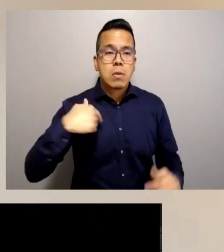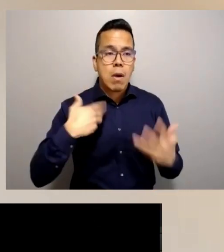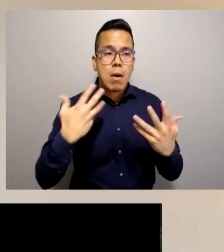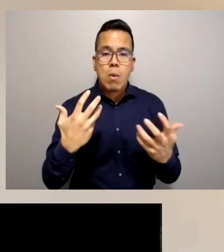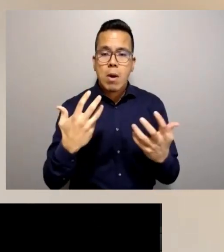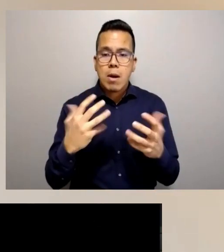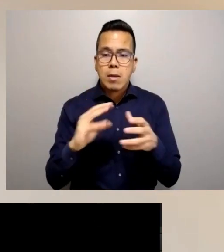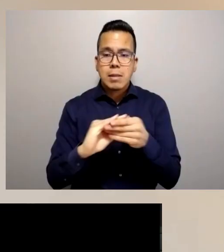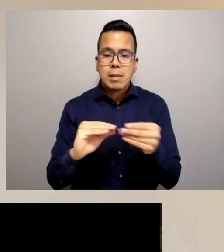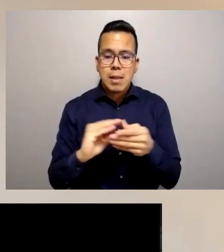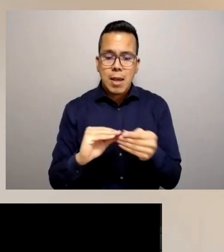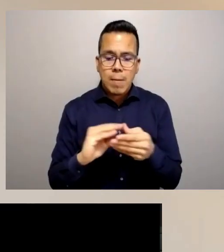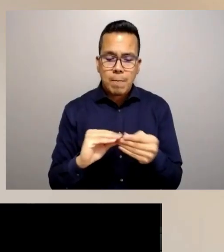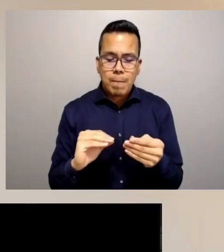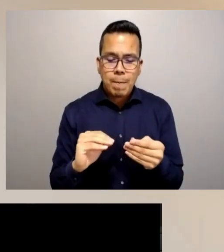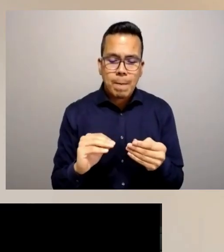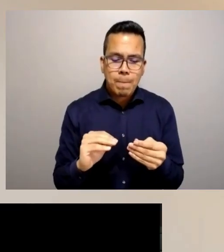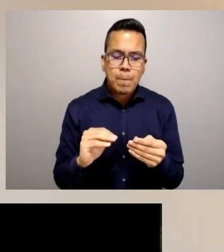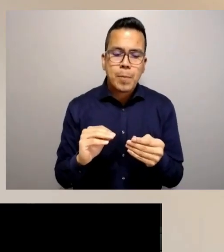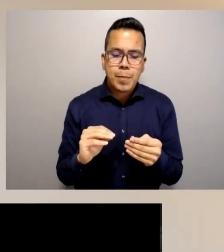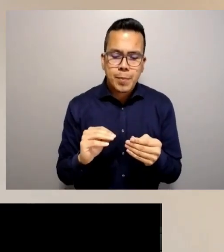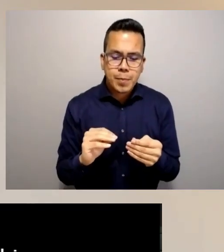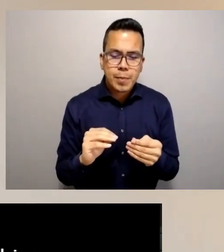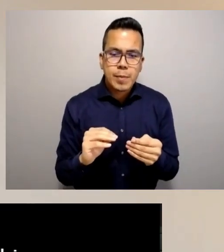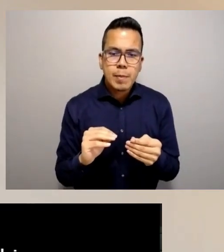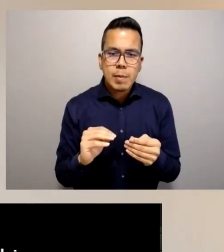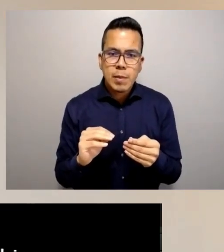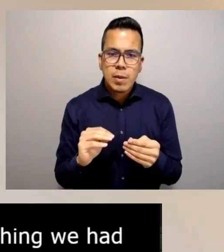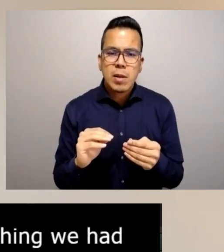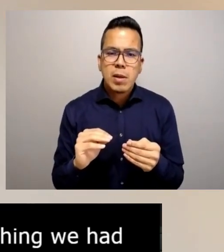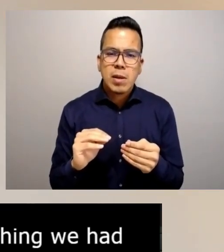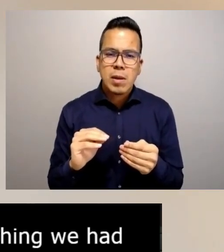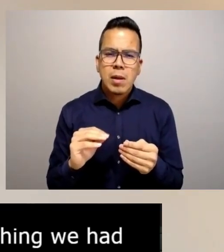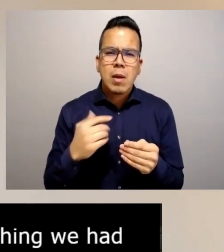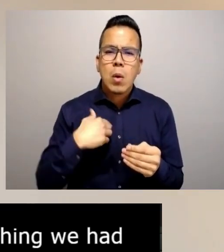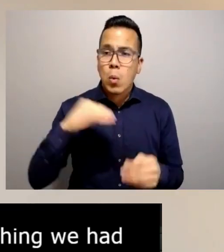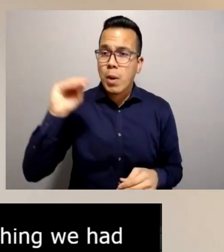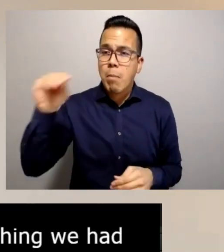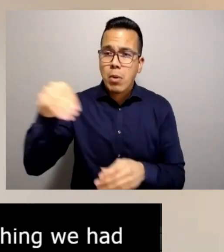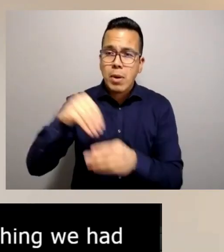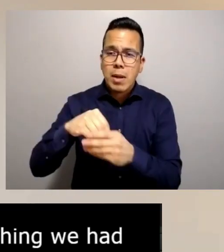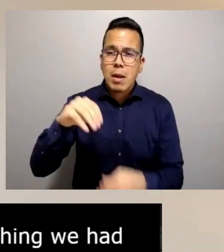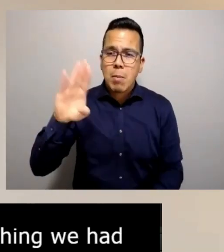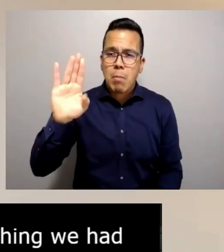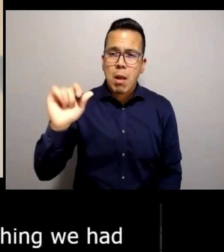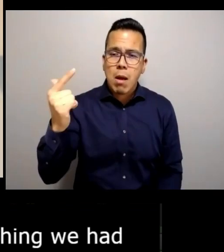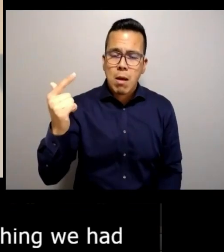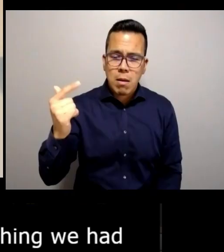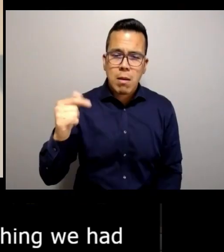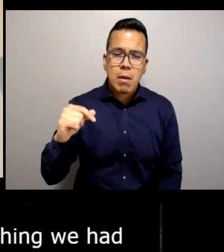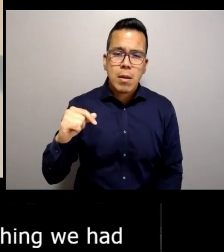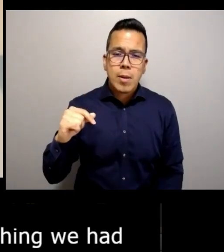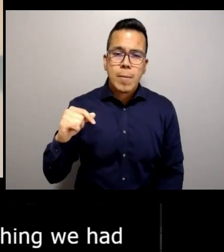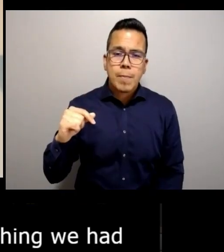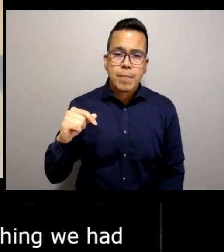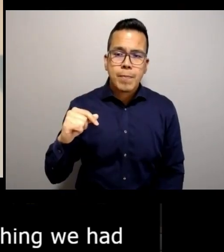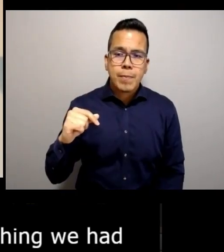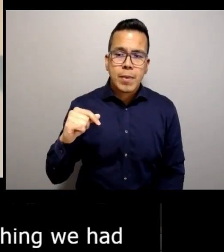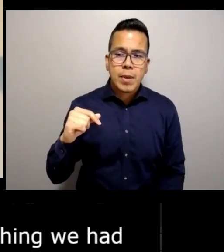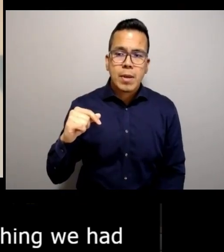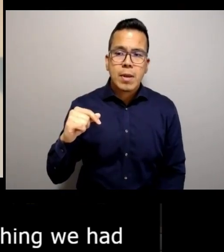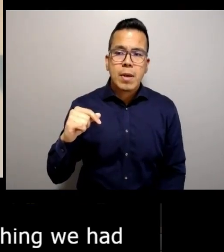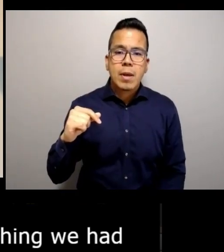that one thing we had put in our blog also about this is that virtual